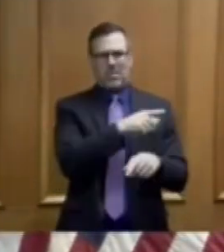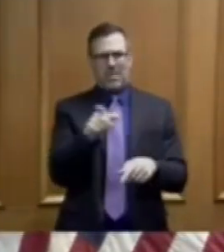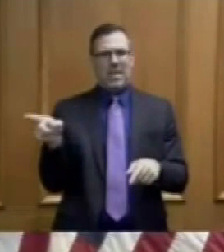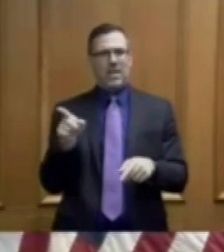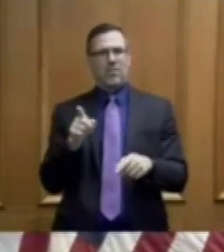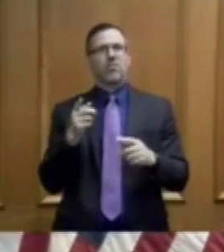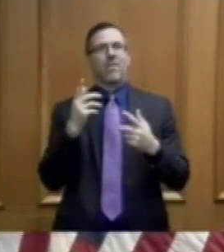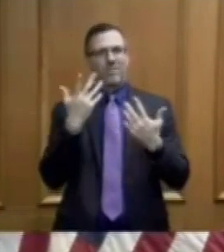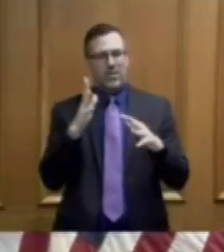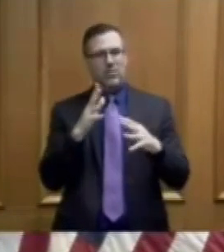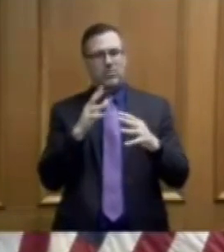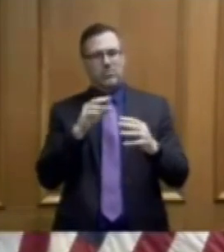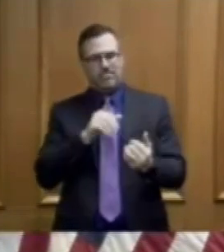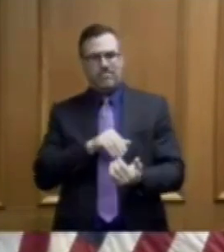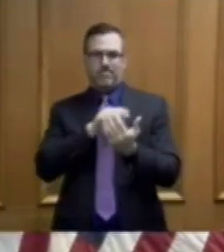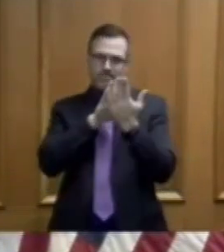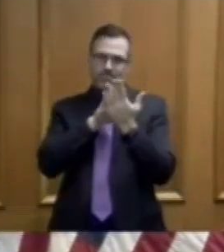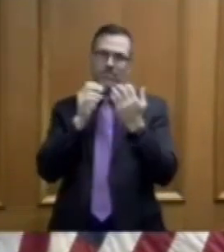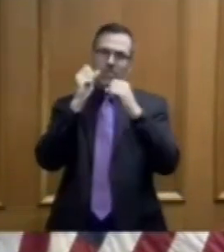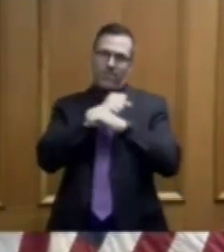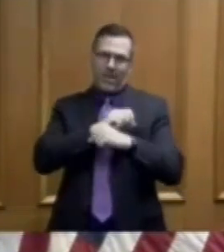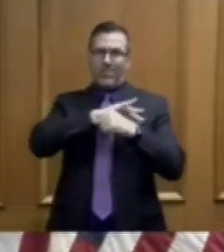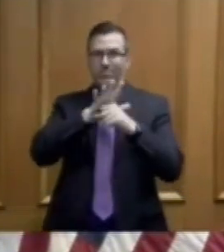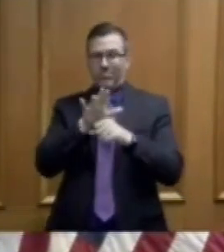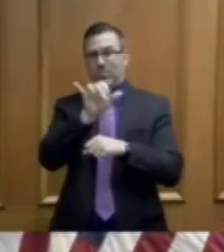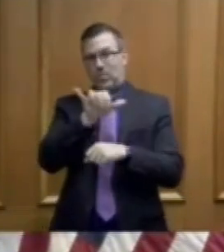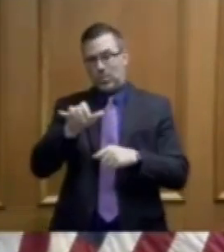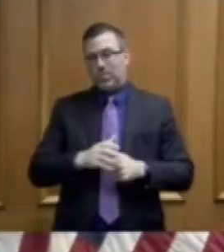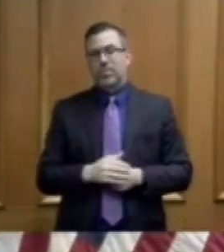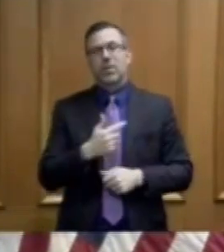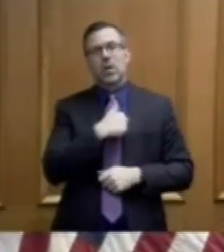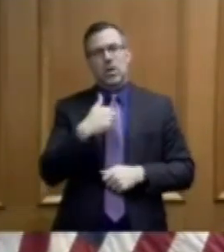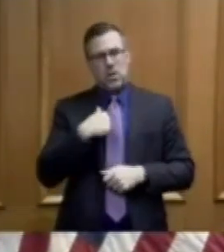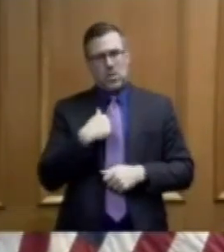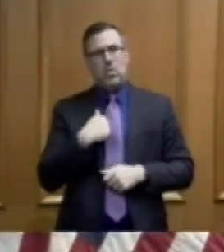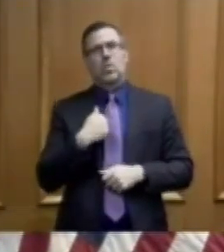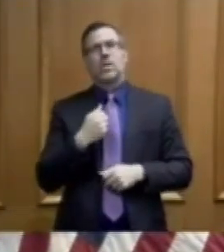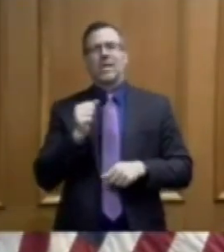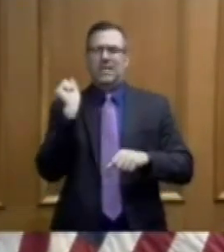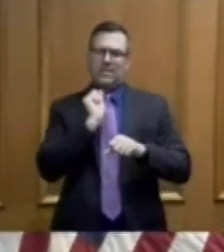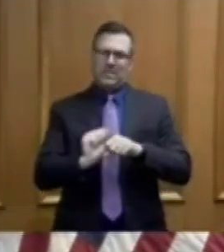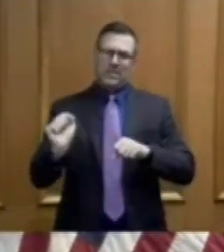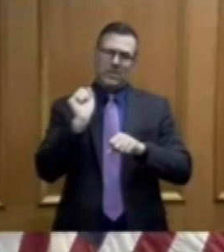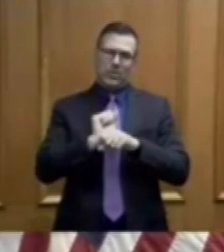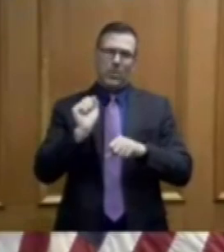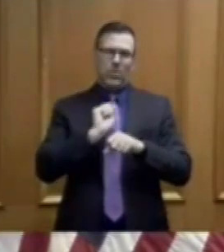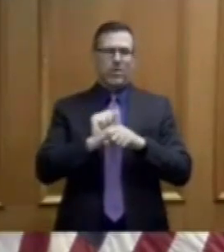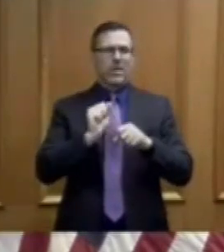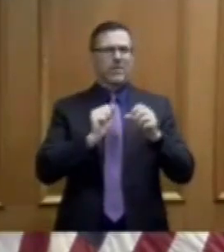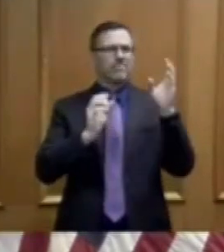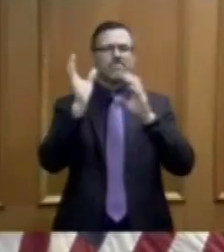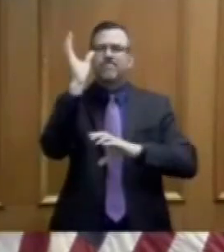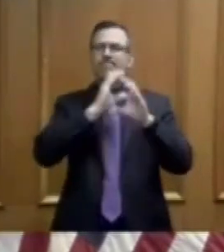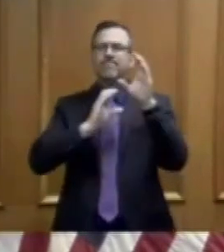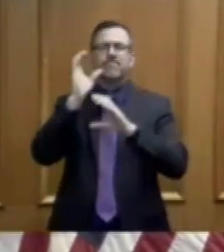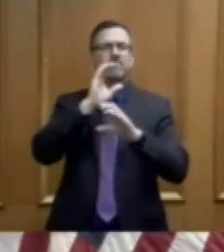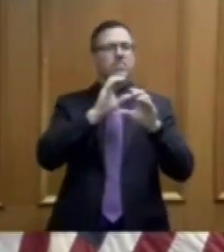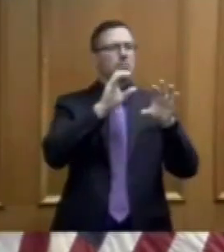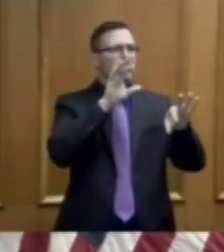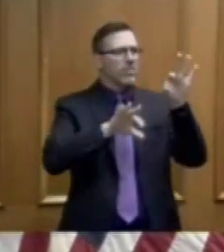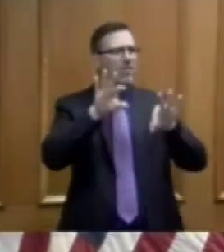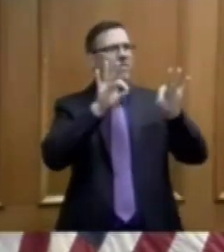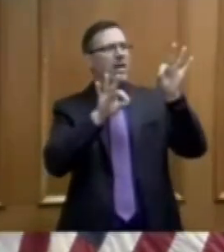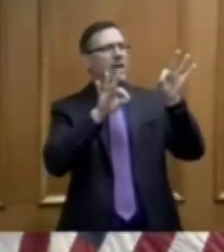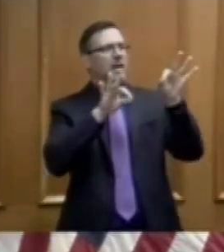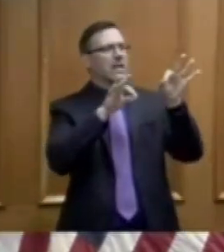this effort. We are working diligently to secure and procure and provide